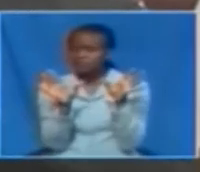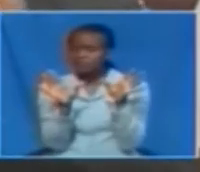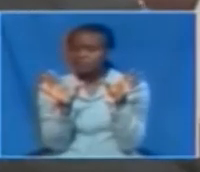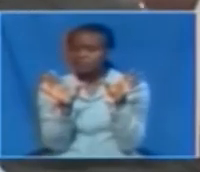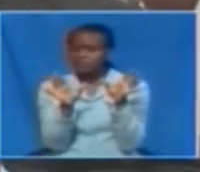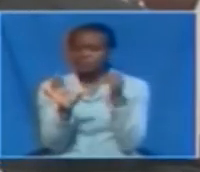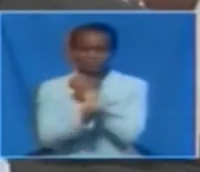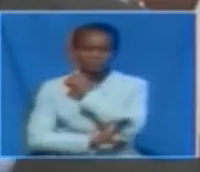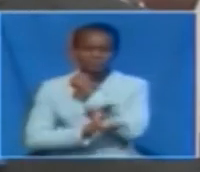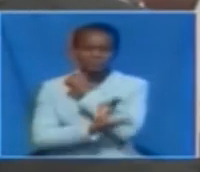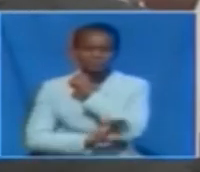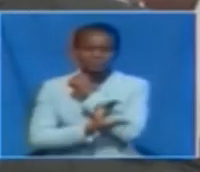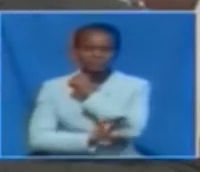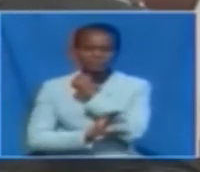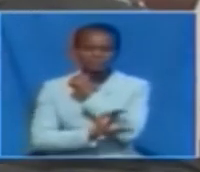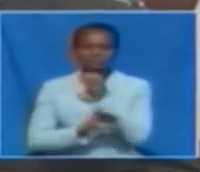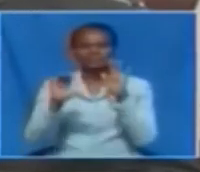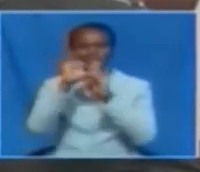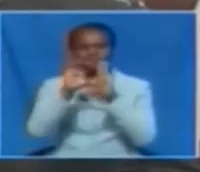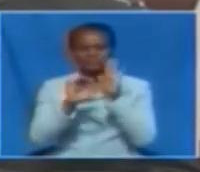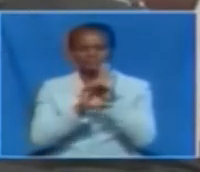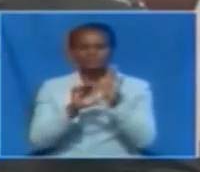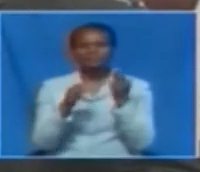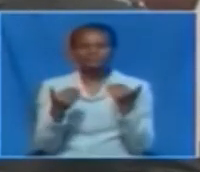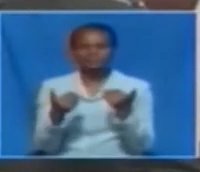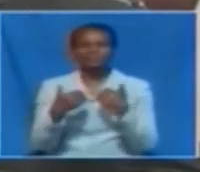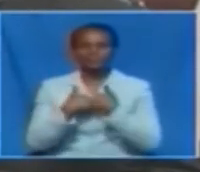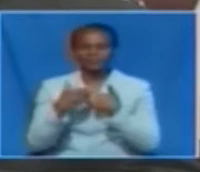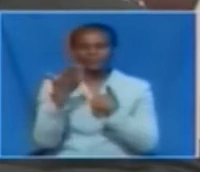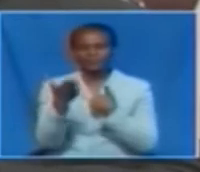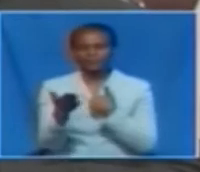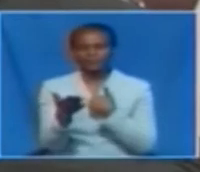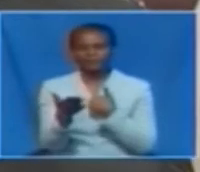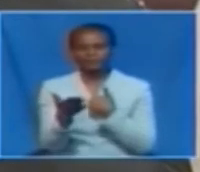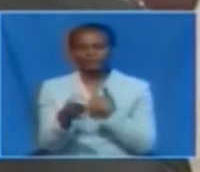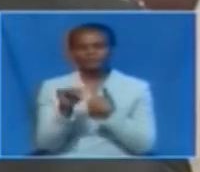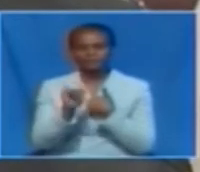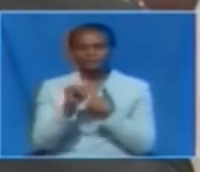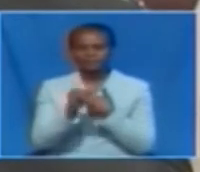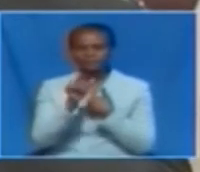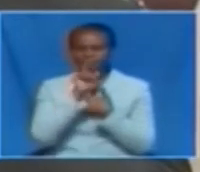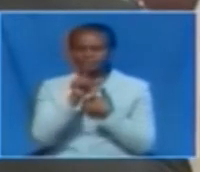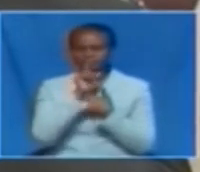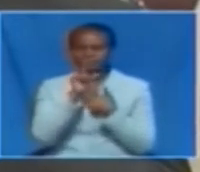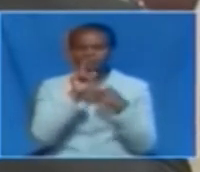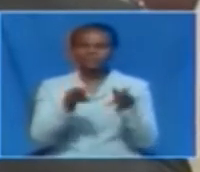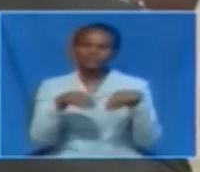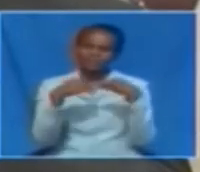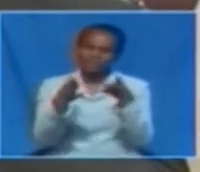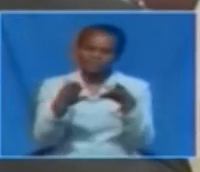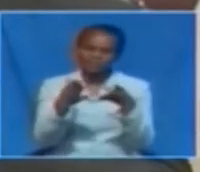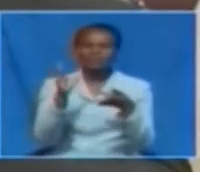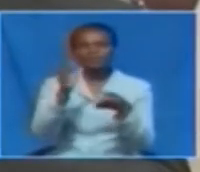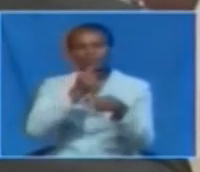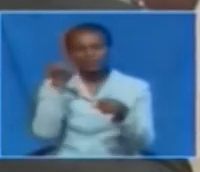in countries where a constitution of this nature exists, it's about give and take. It's